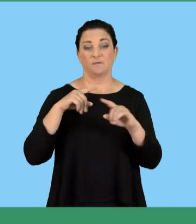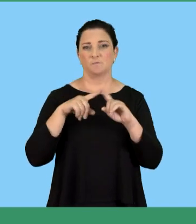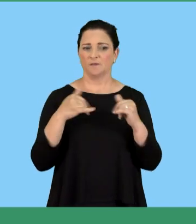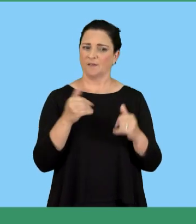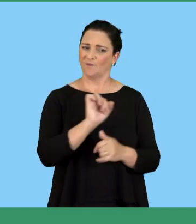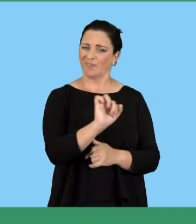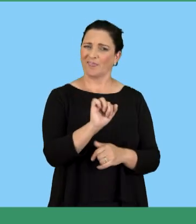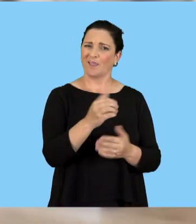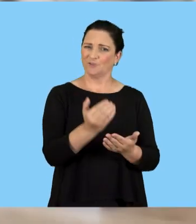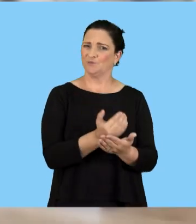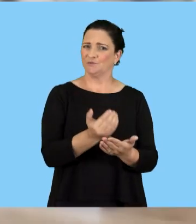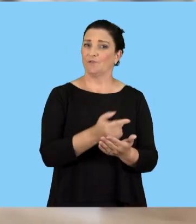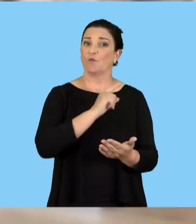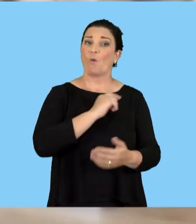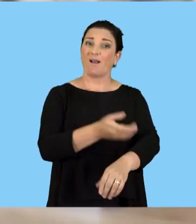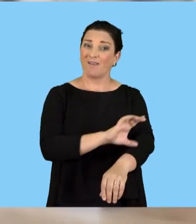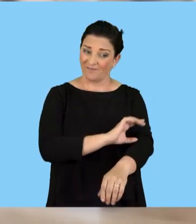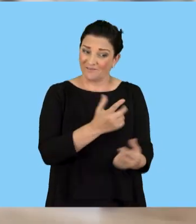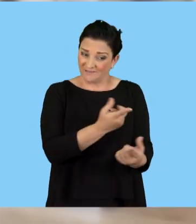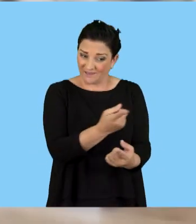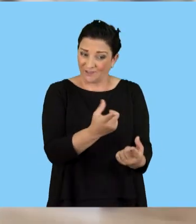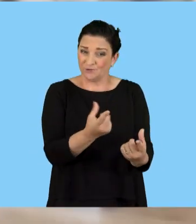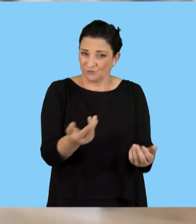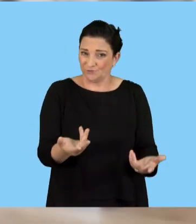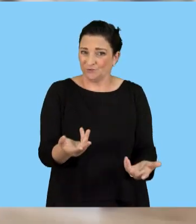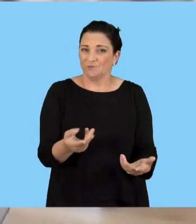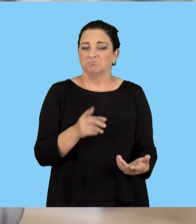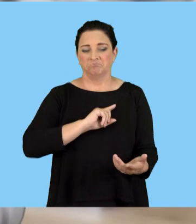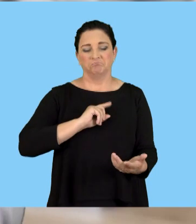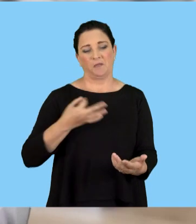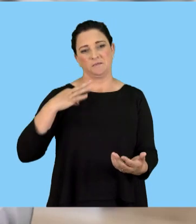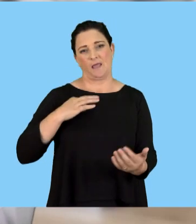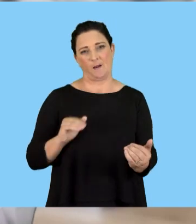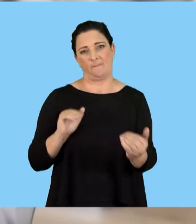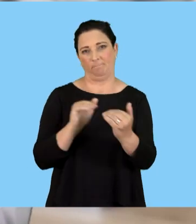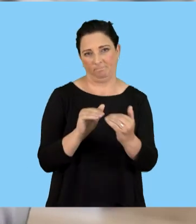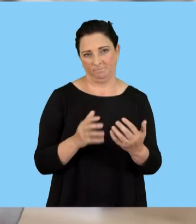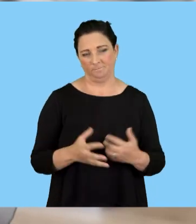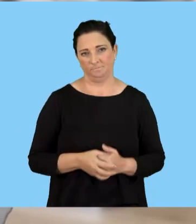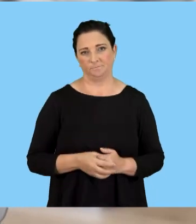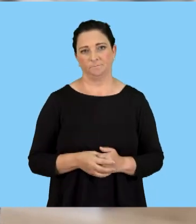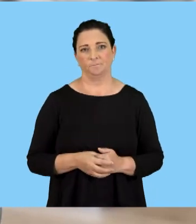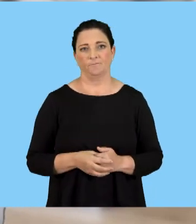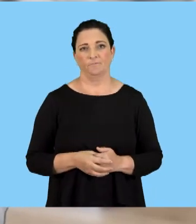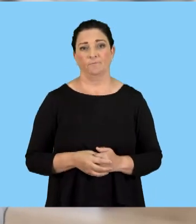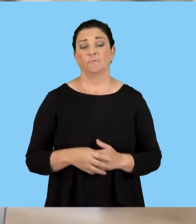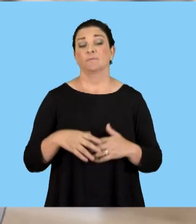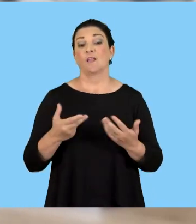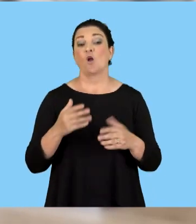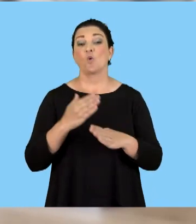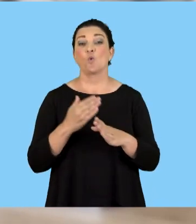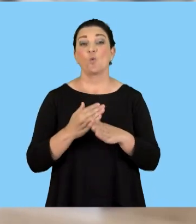with what they deserve because of the efforts they create for the business. That is one way. And then another way is that